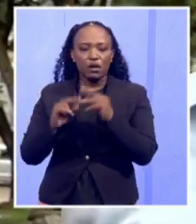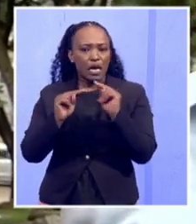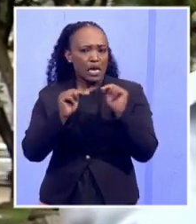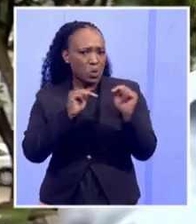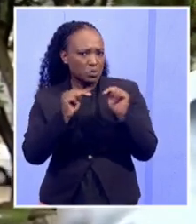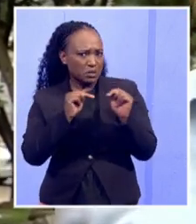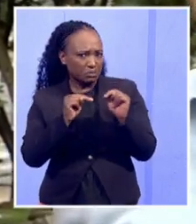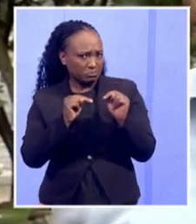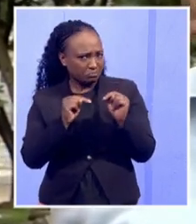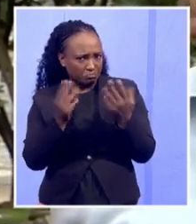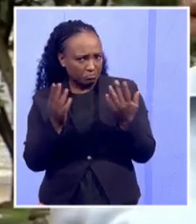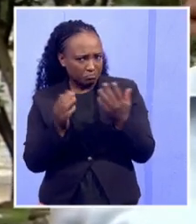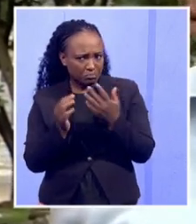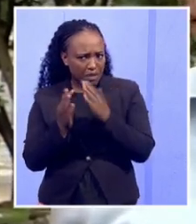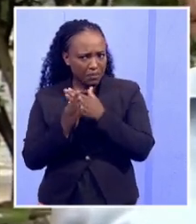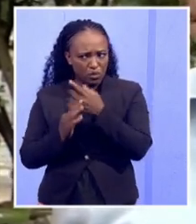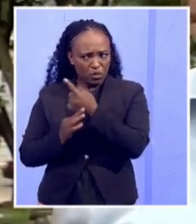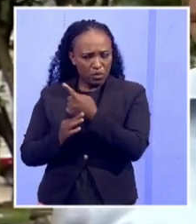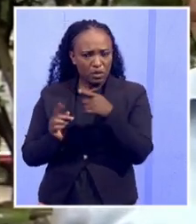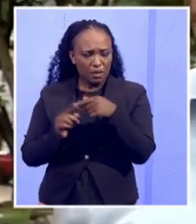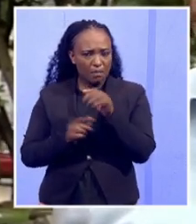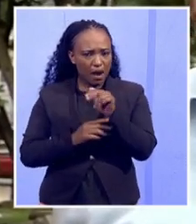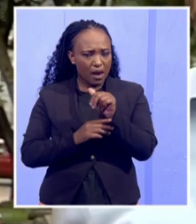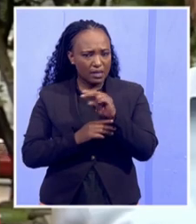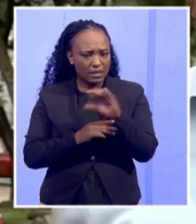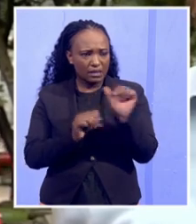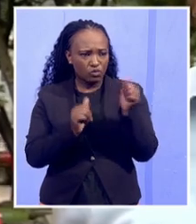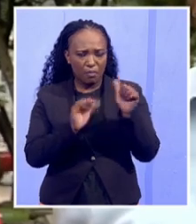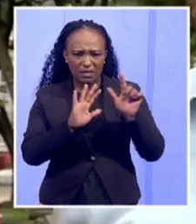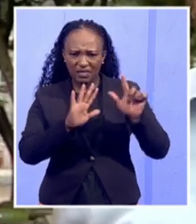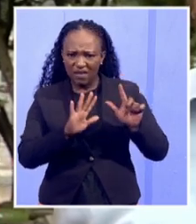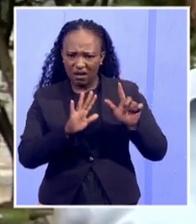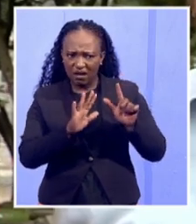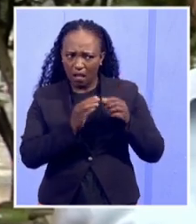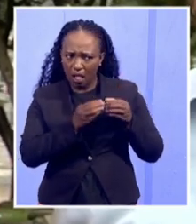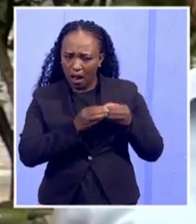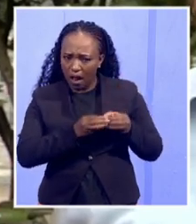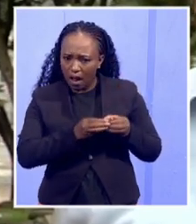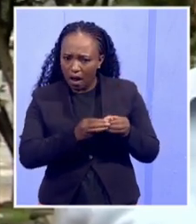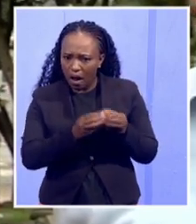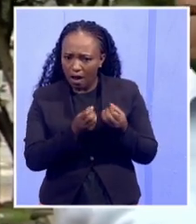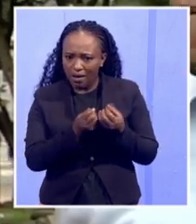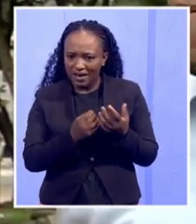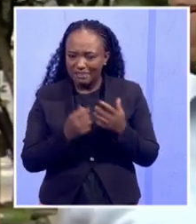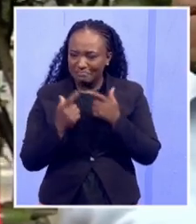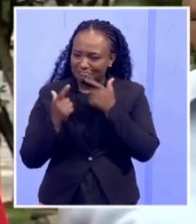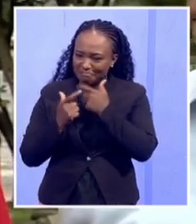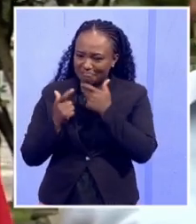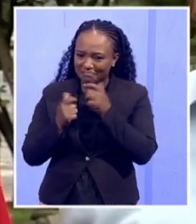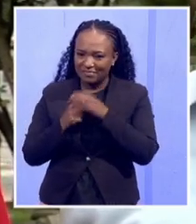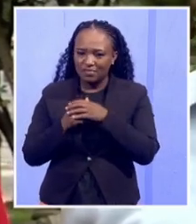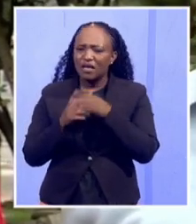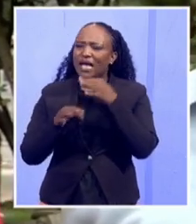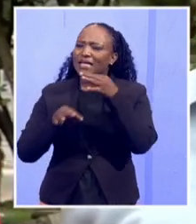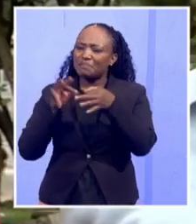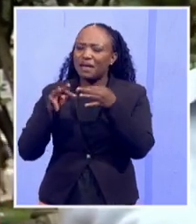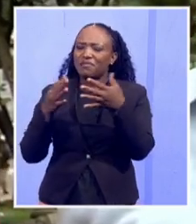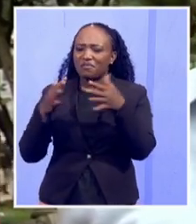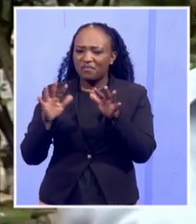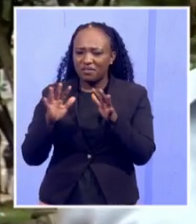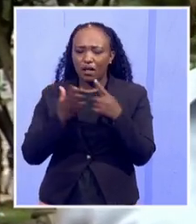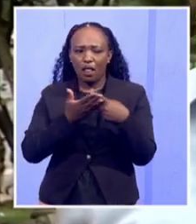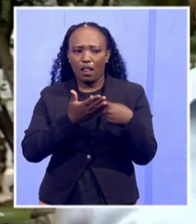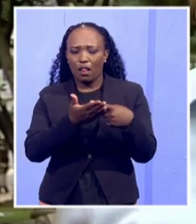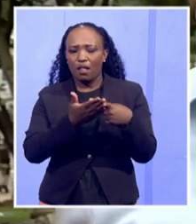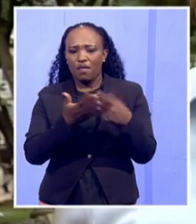negotiations that are taking place between yourselves and the ANC and the Super 7 minority parties, how far did that go? We have long explained in terms of what those